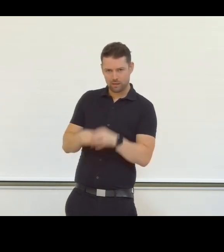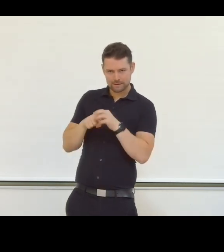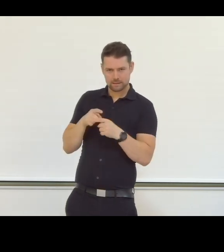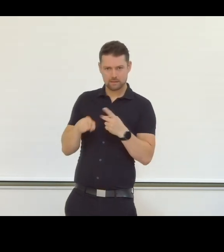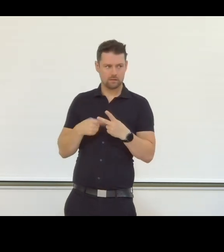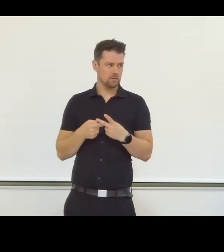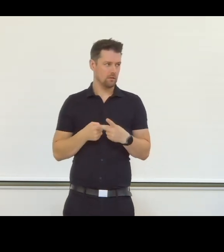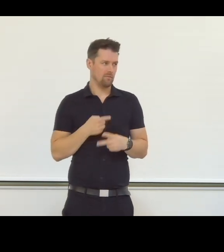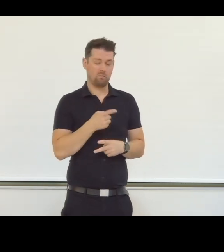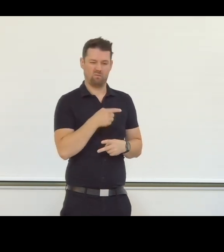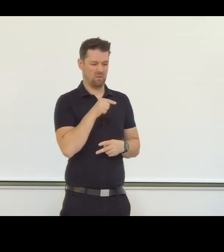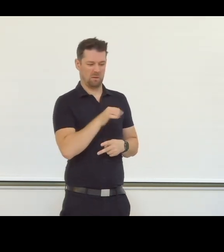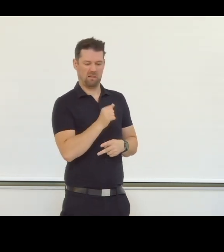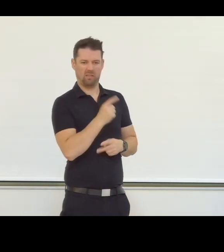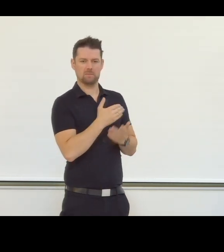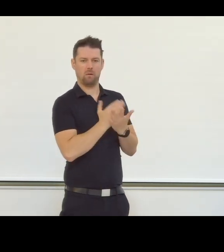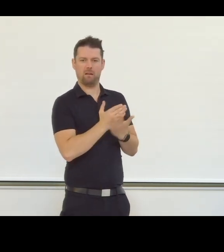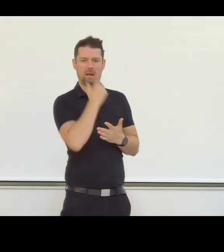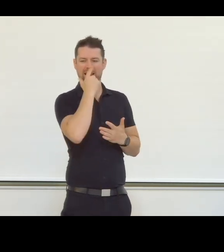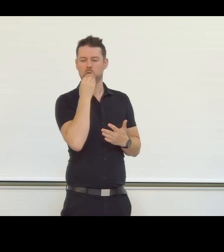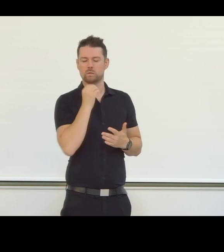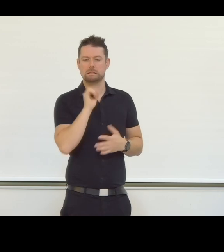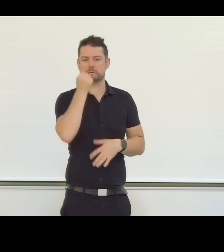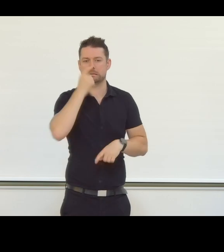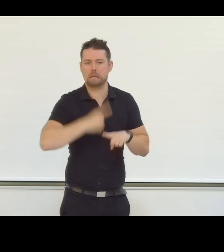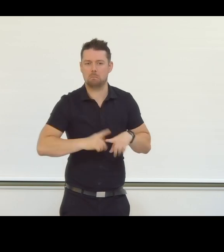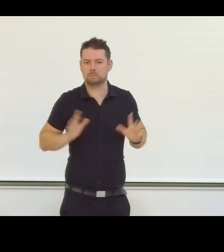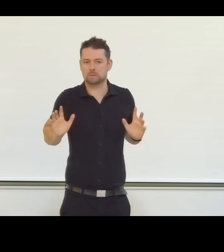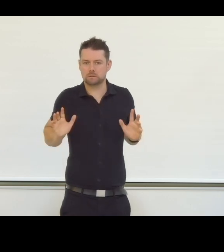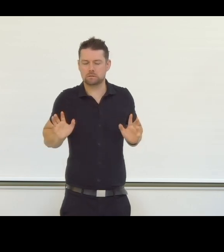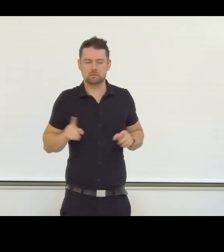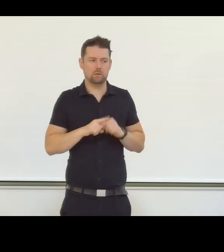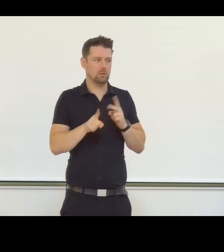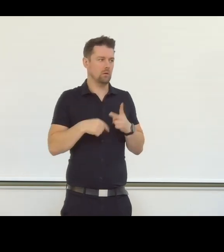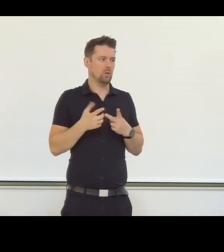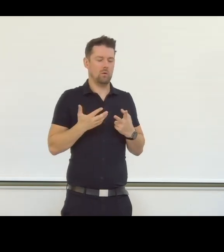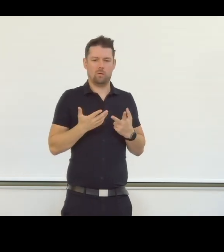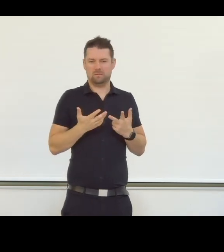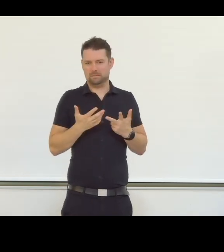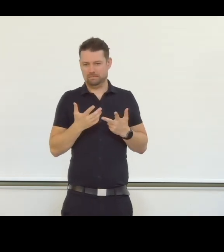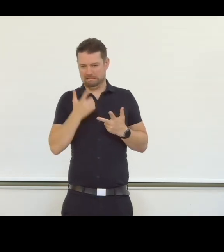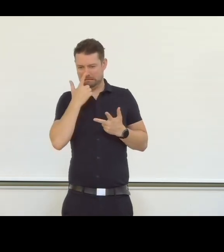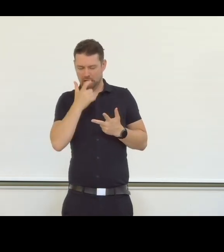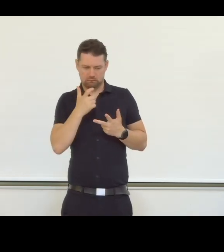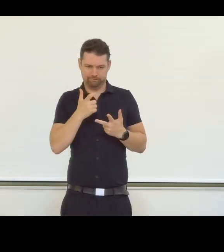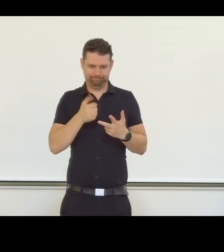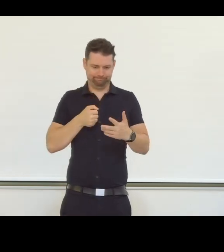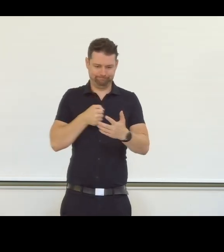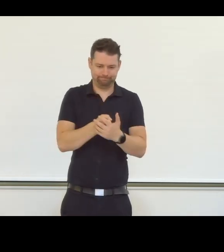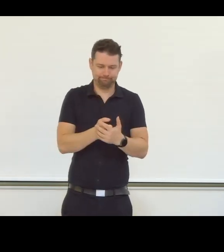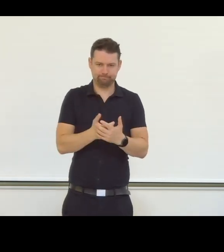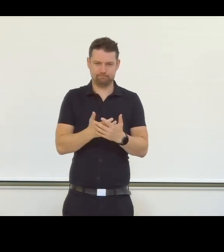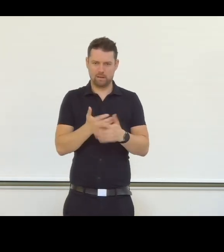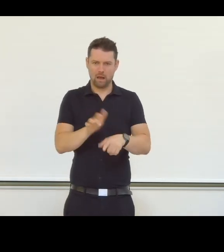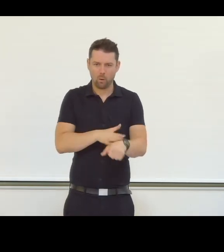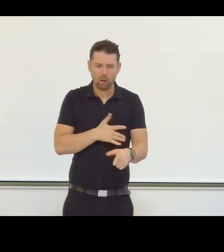10 times most, so we can get away with this much of flex or this much of resistance or whatever. This is then the standards you would define, but to